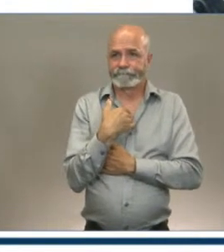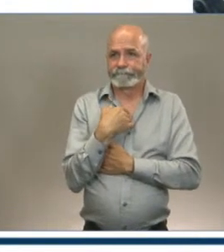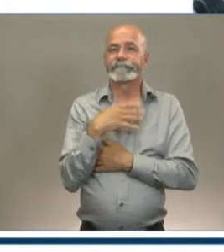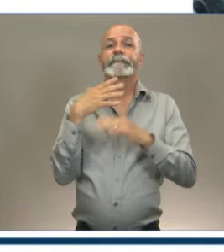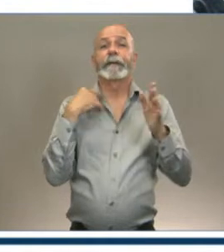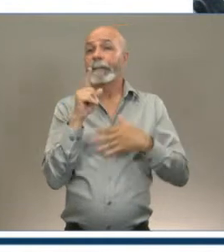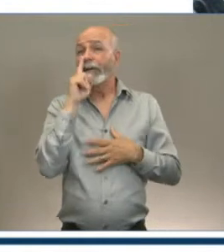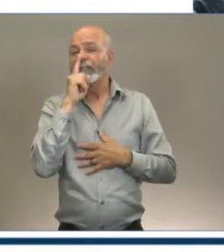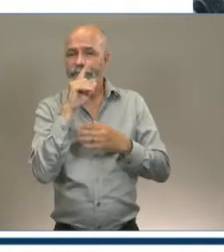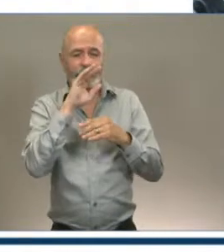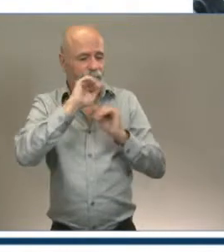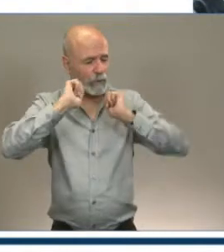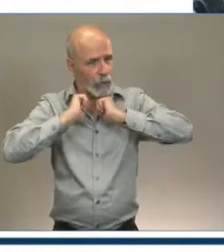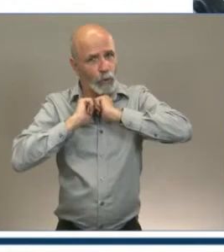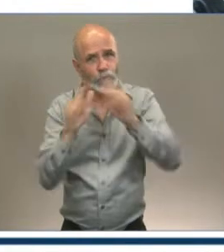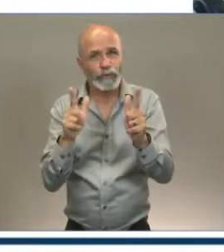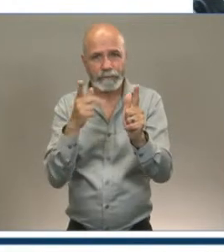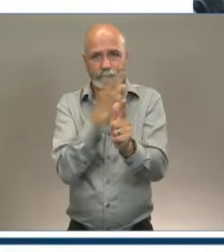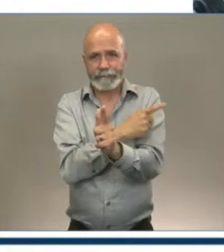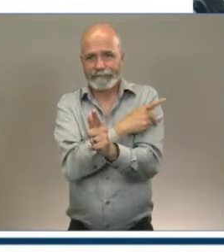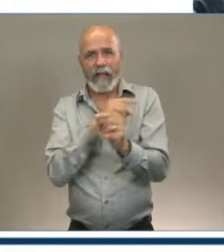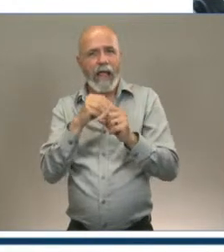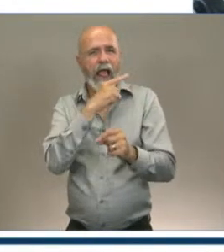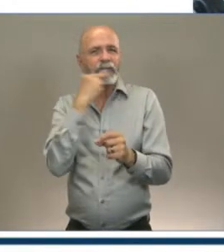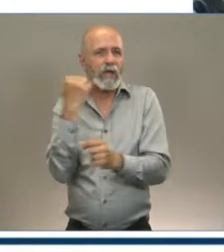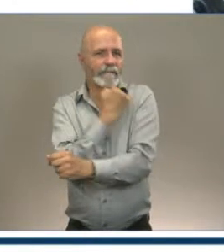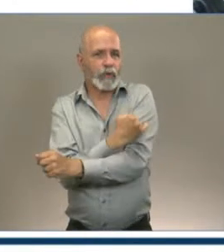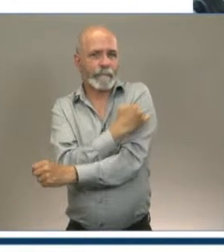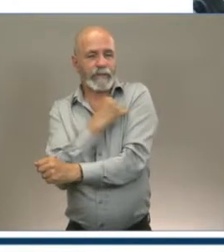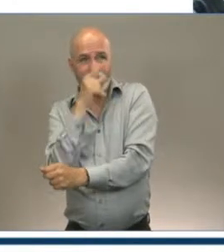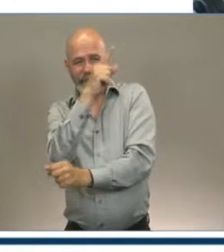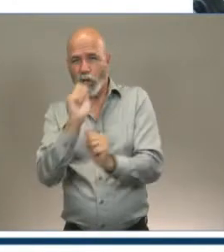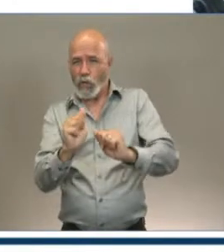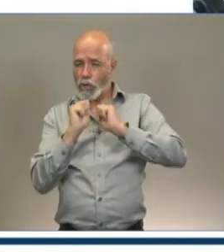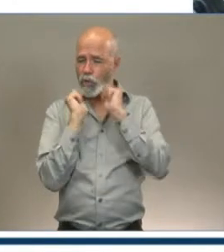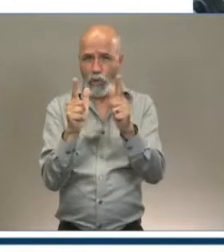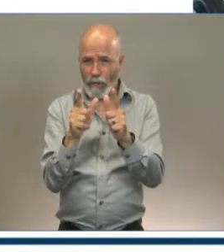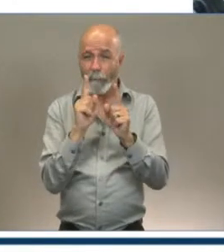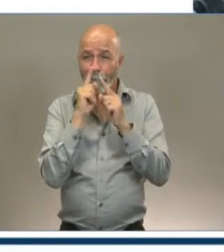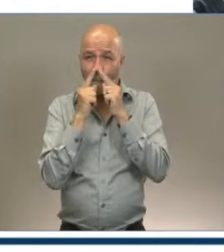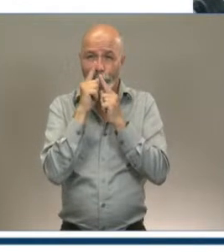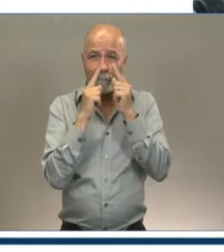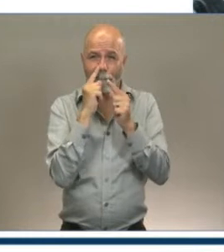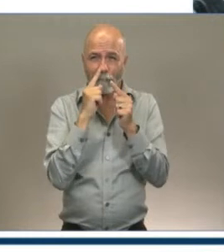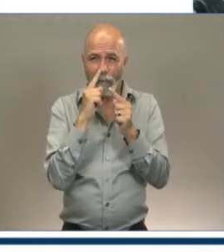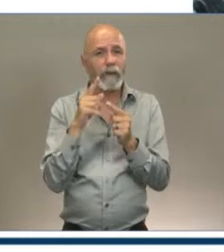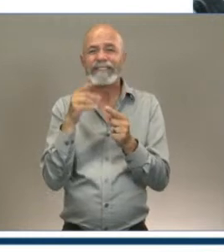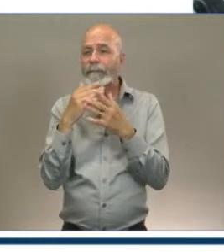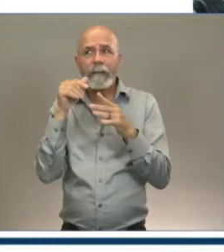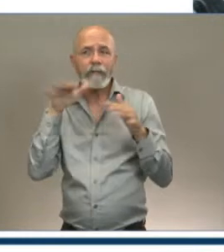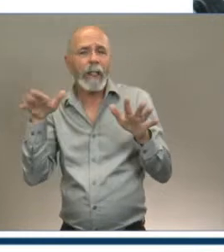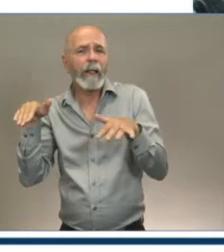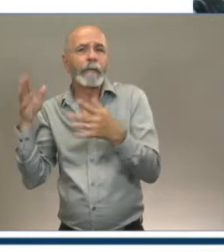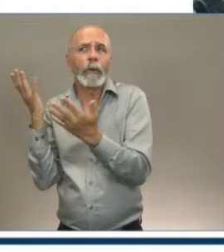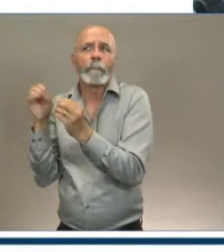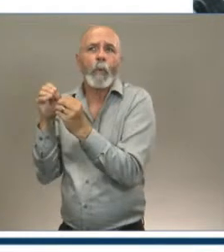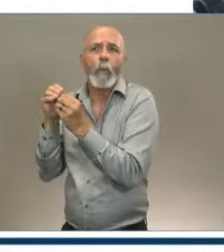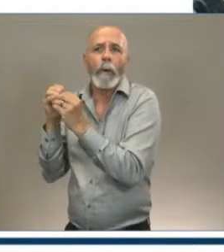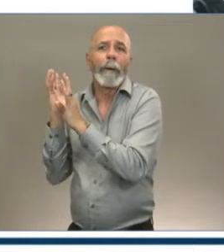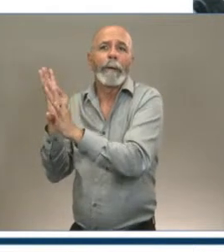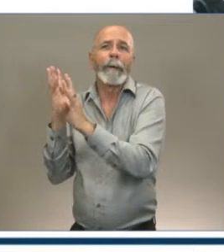at the Halifax Infirmary. Their testing might not all be complete, but as of this morning, there were no further positives on